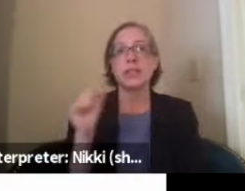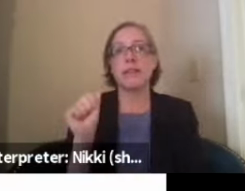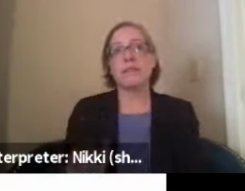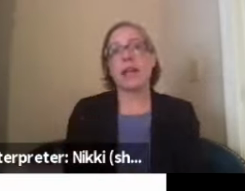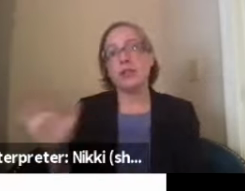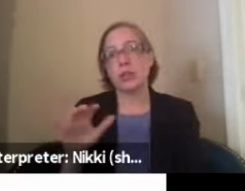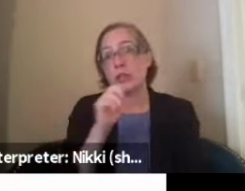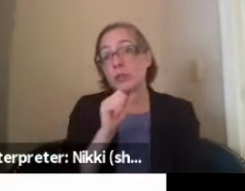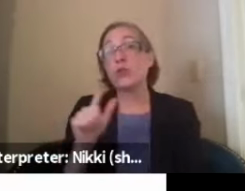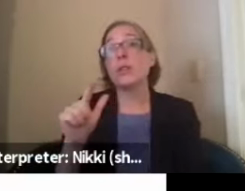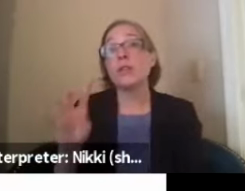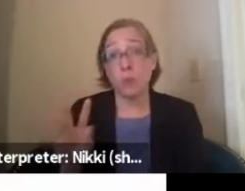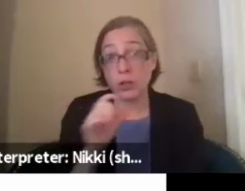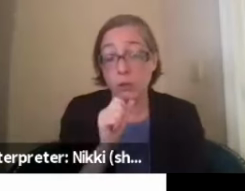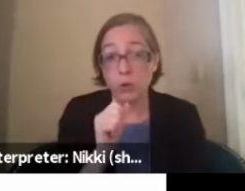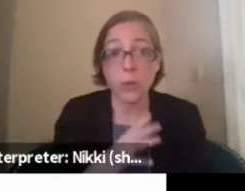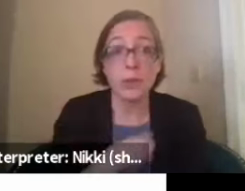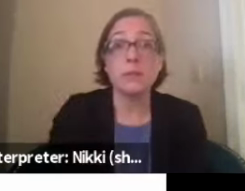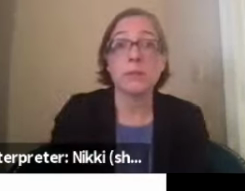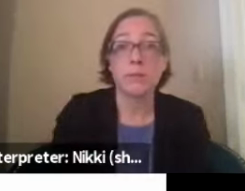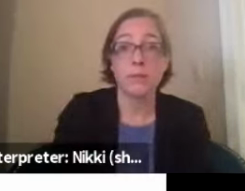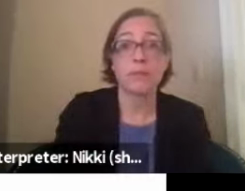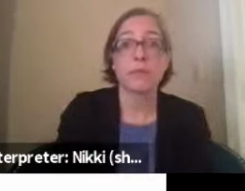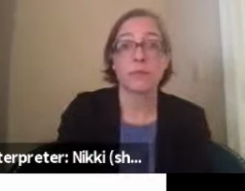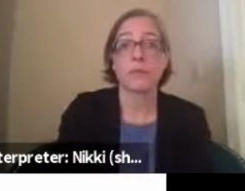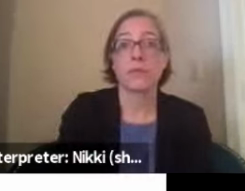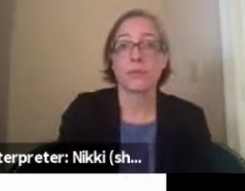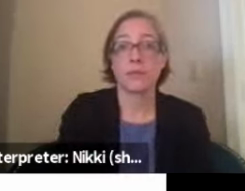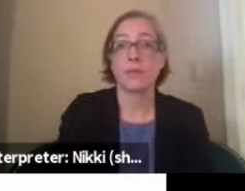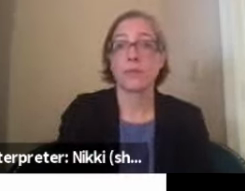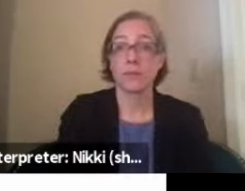was a deaf Asian 24-year-old woman.